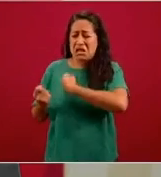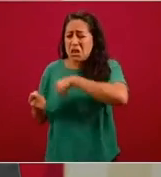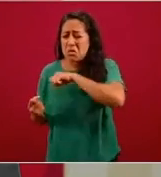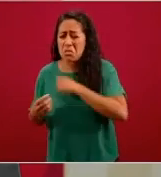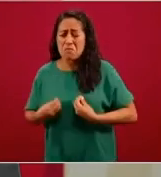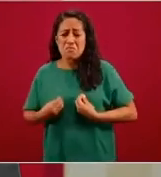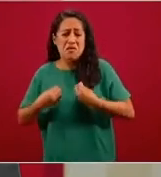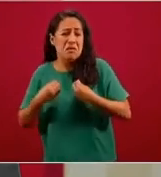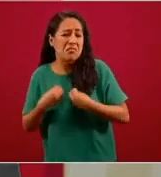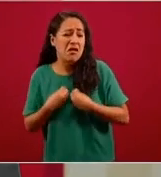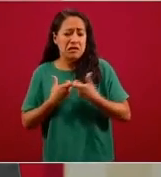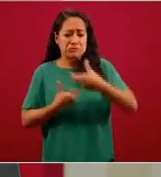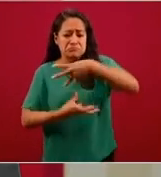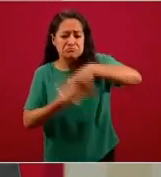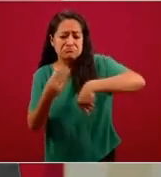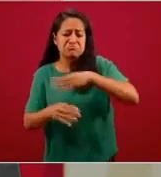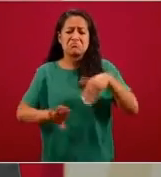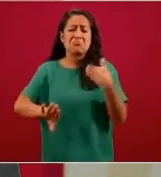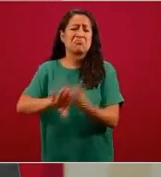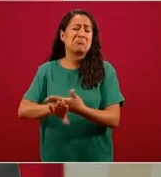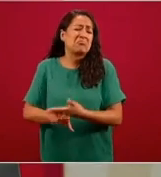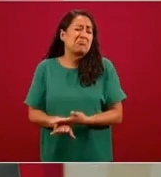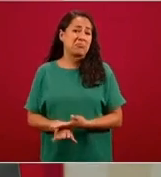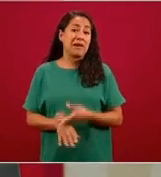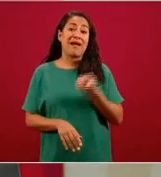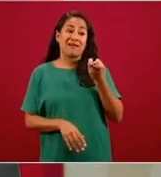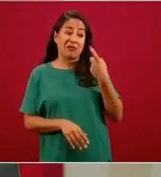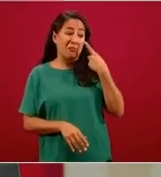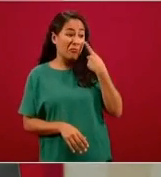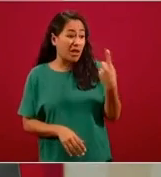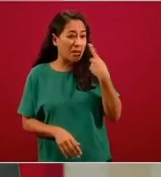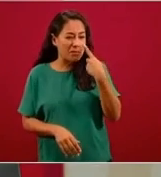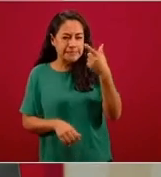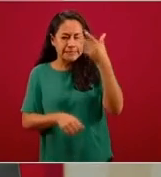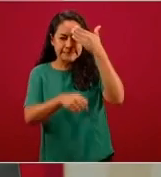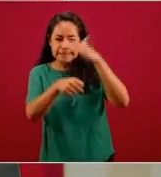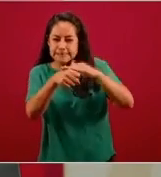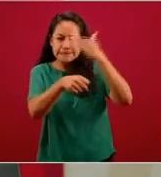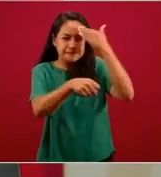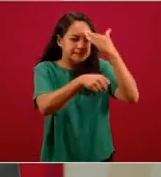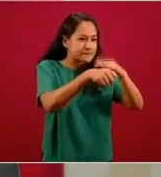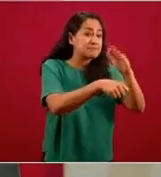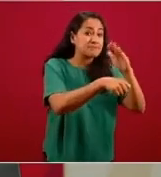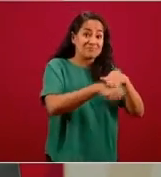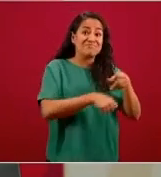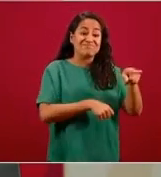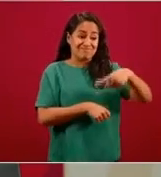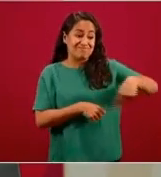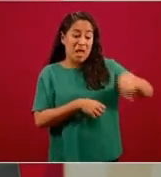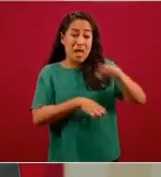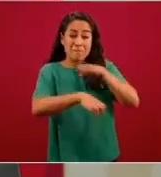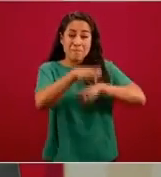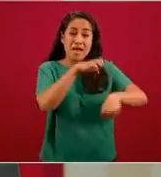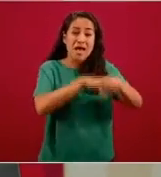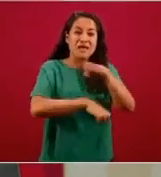are, who are going against health, the rules, and the economy.